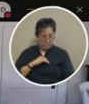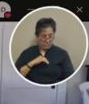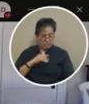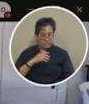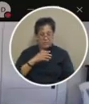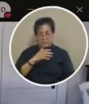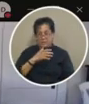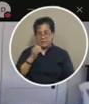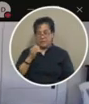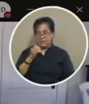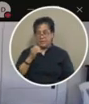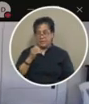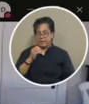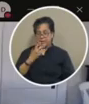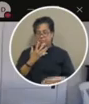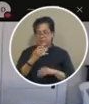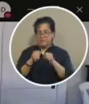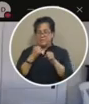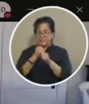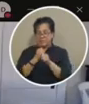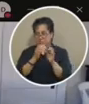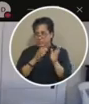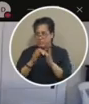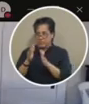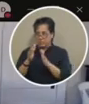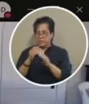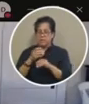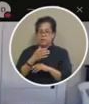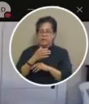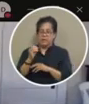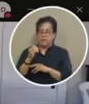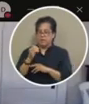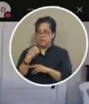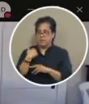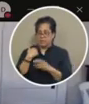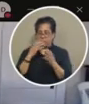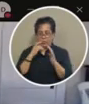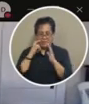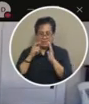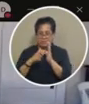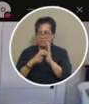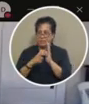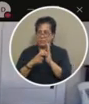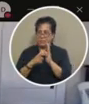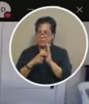in our consolidated 5-year plan for HUD, and we have identified